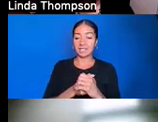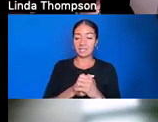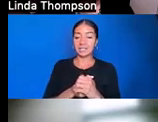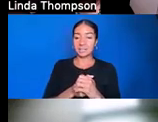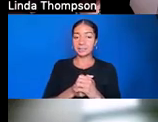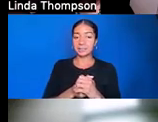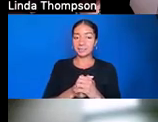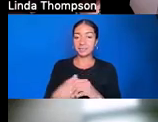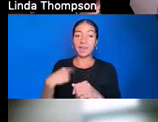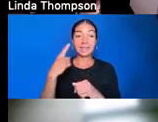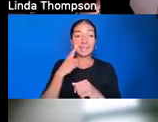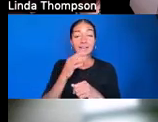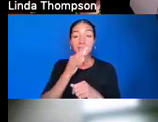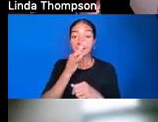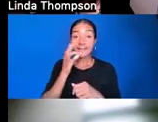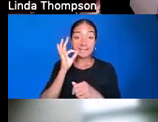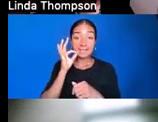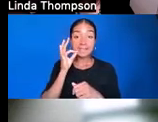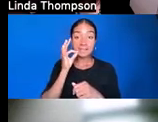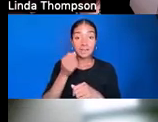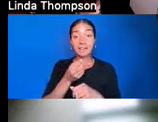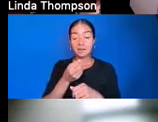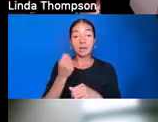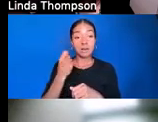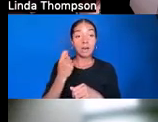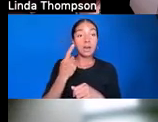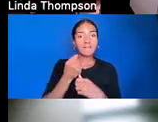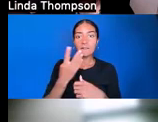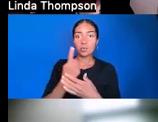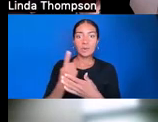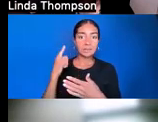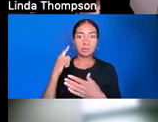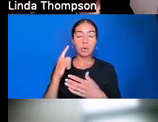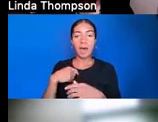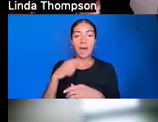I think fasting, a couple weeks ago, I had to come to the